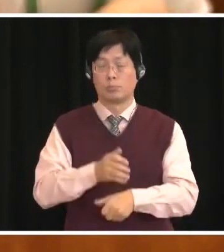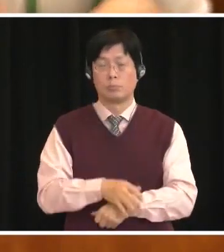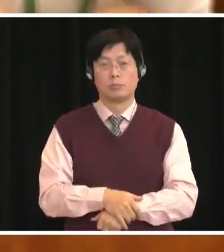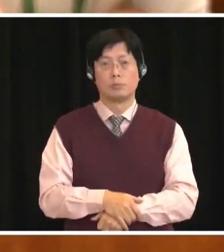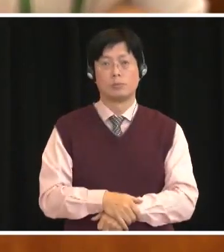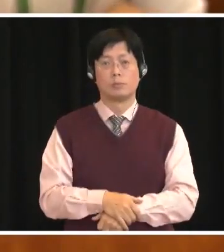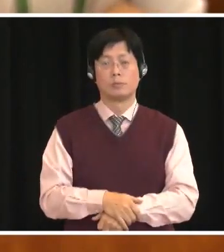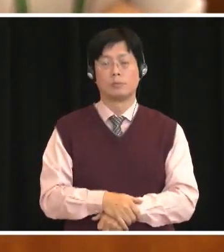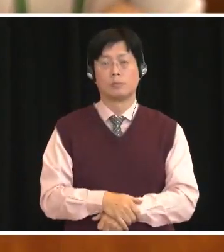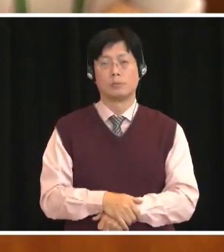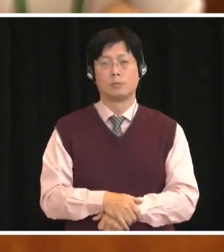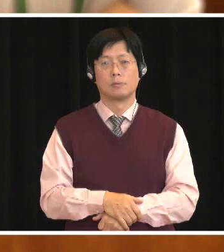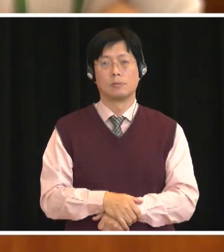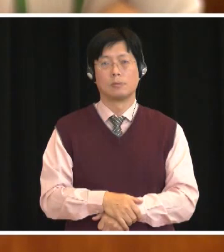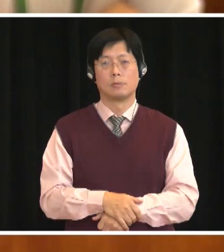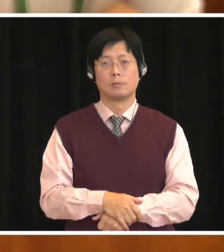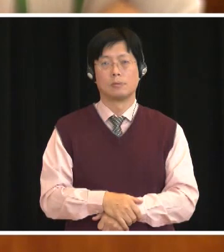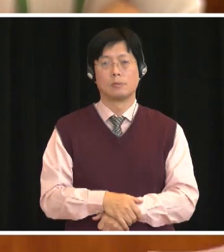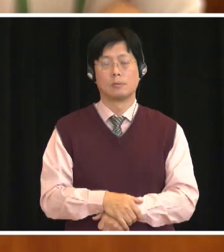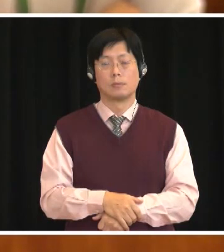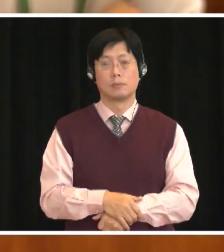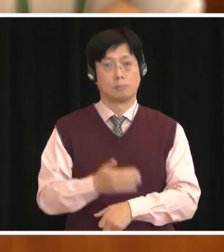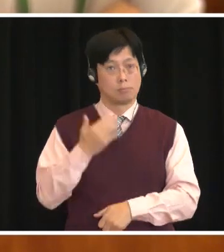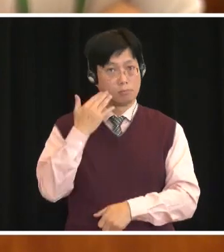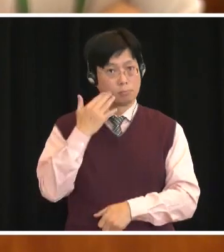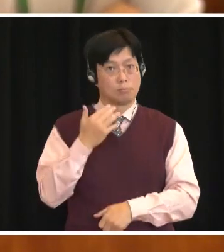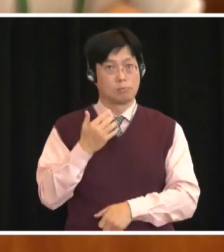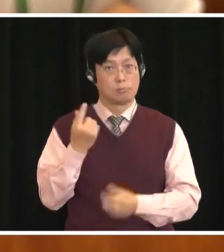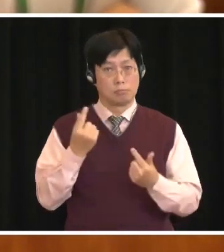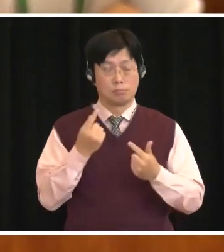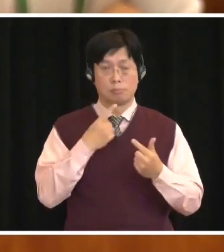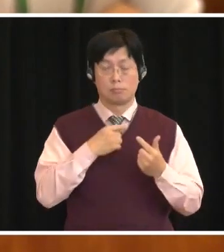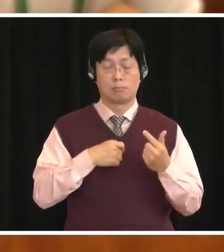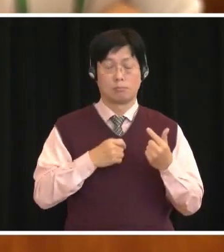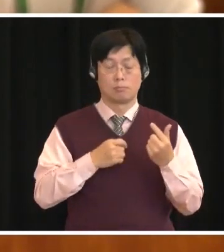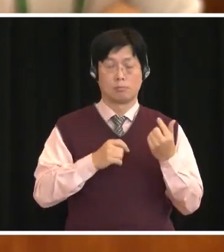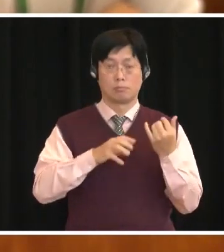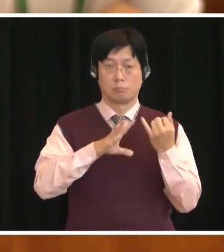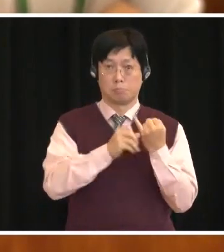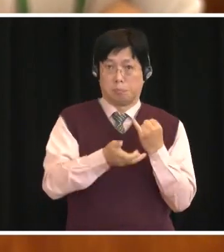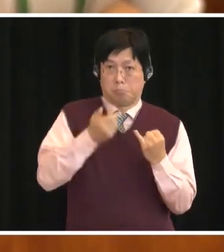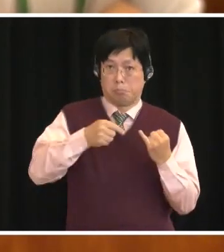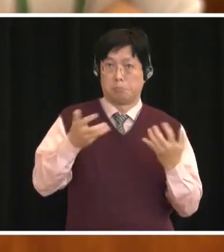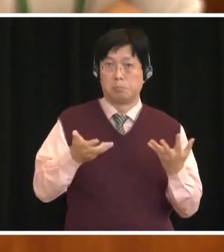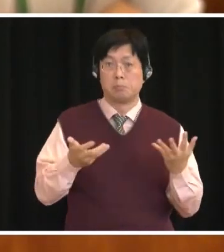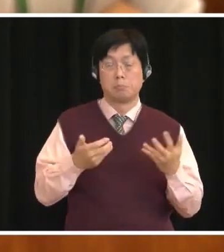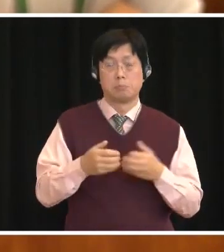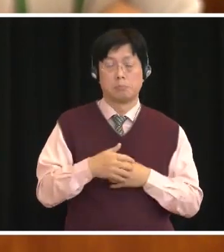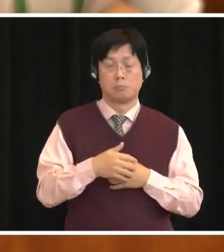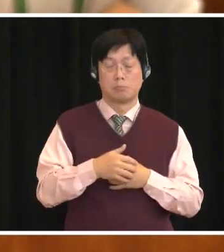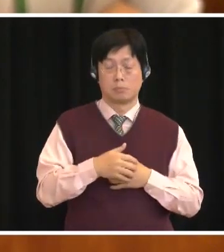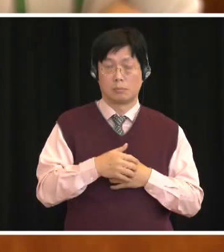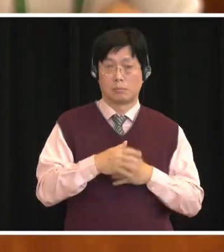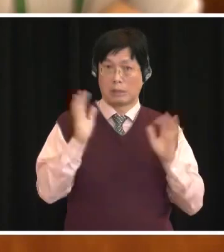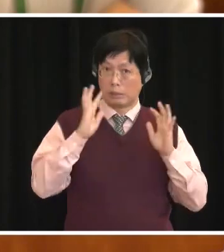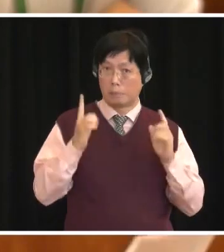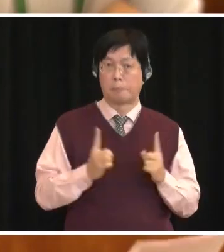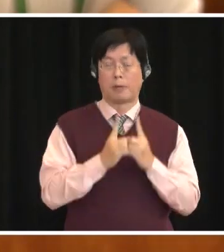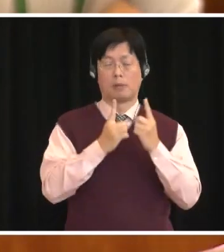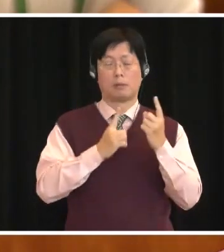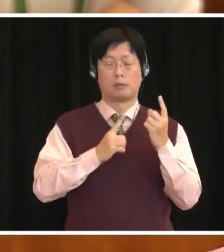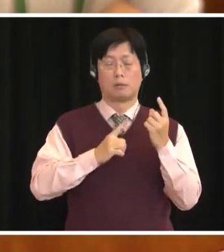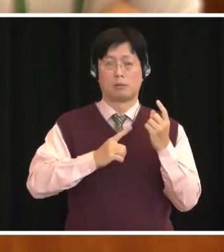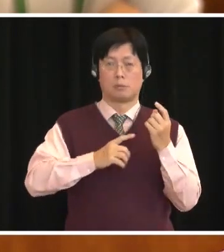when a juvenile appears in the court, if it's about sexual